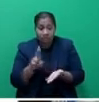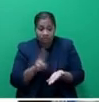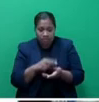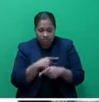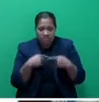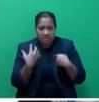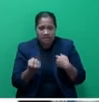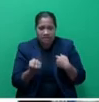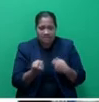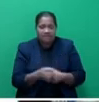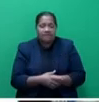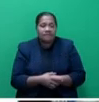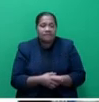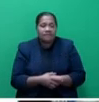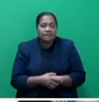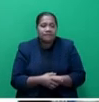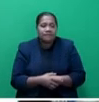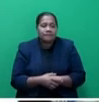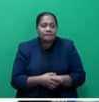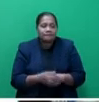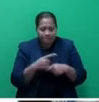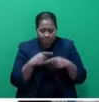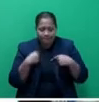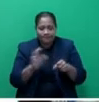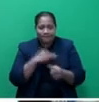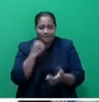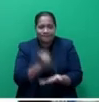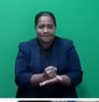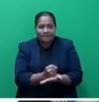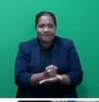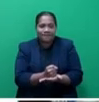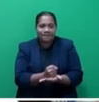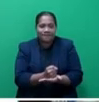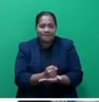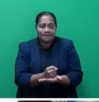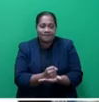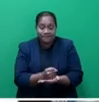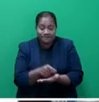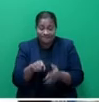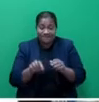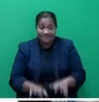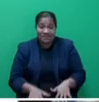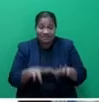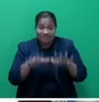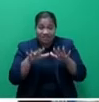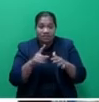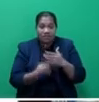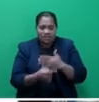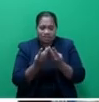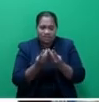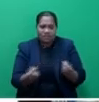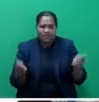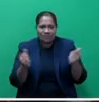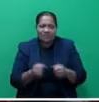have obtained, and we will make sure that the cause of the flood is addressed. Thank